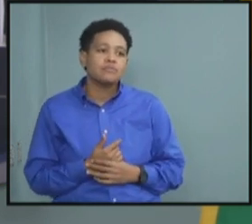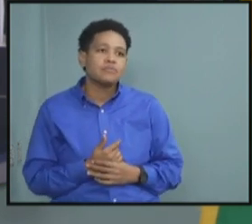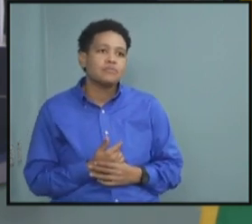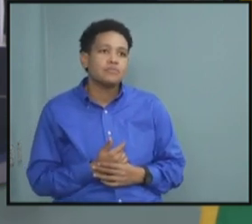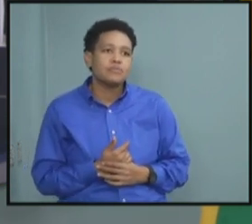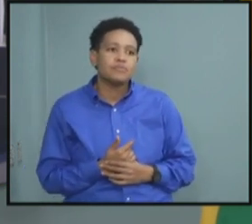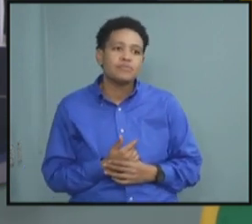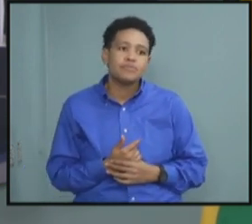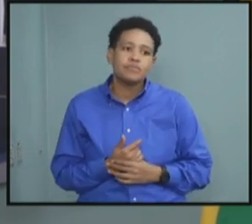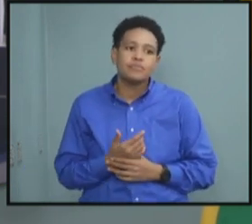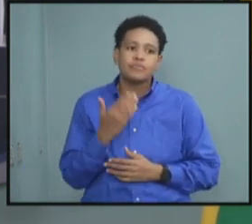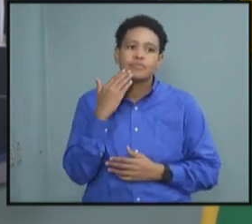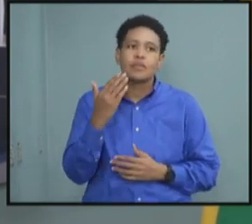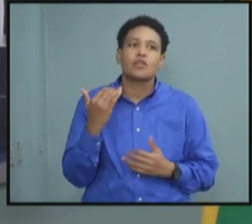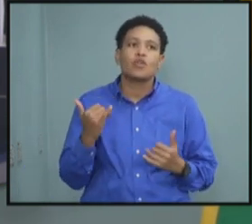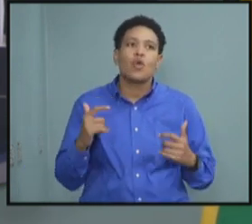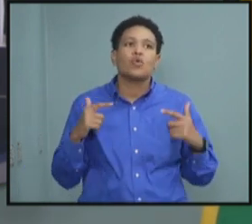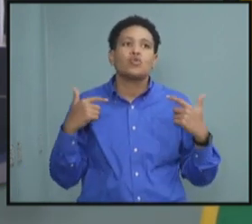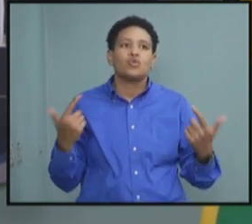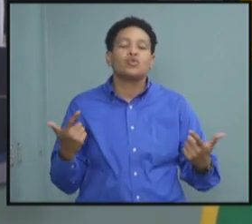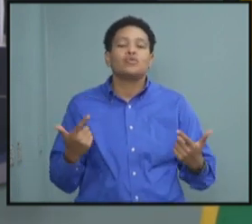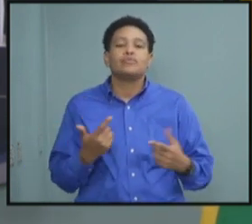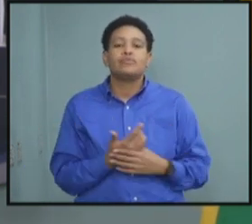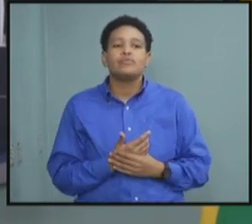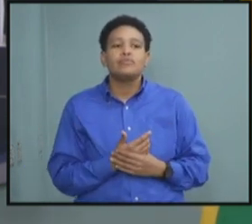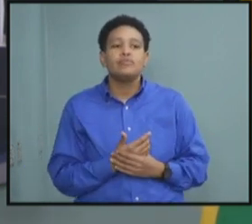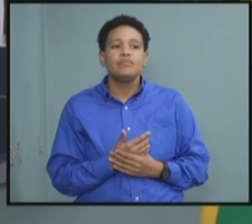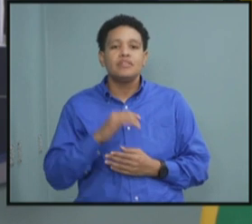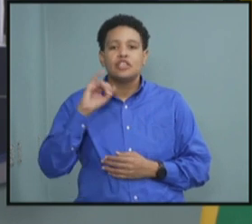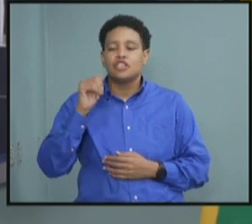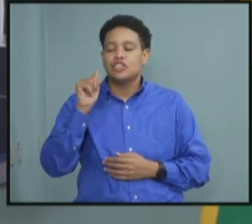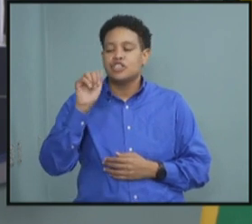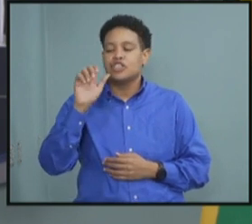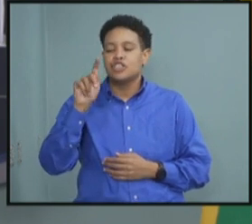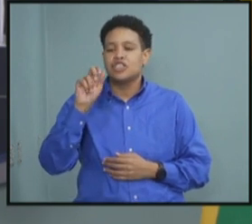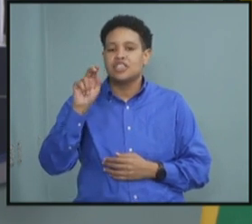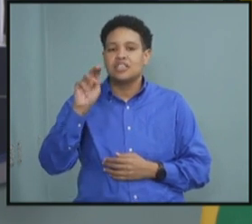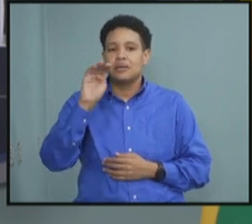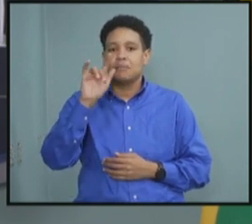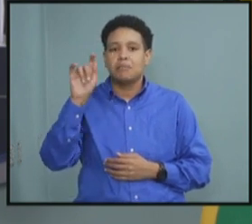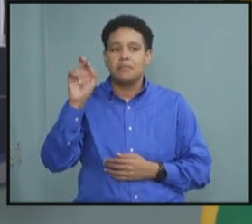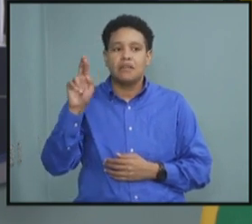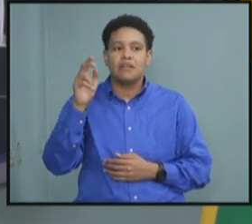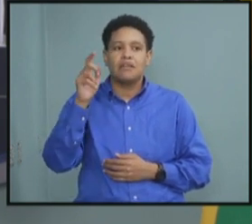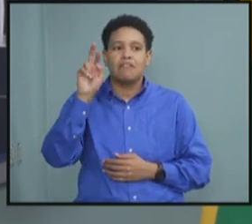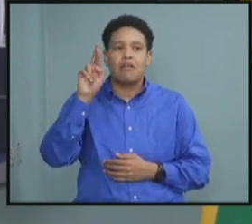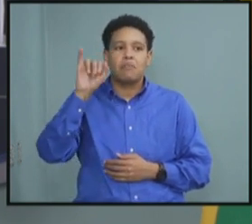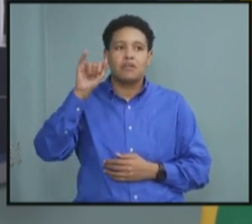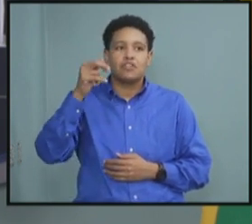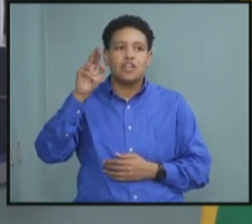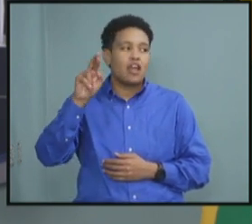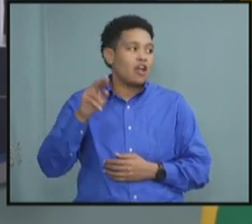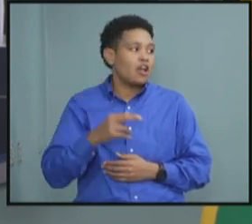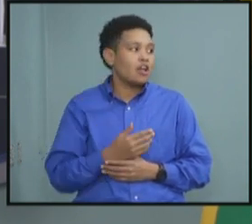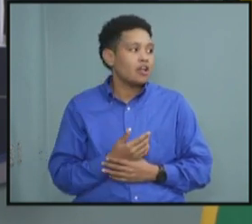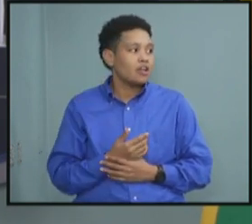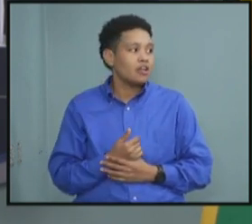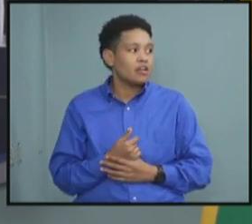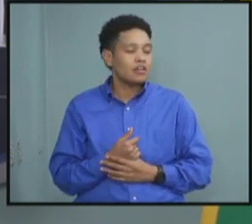Thank you, Mr. Prime Minister. Let's then go now to Mrs. Jackson Miller from RGR. Oh boy.